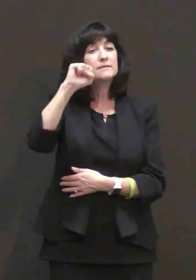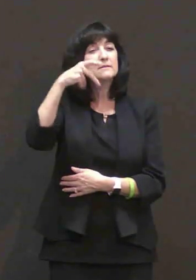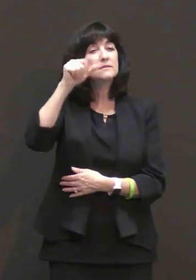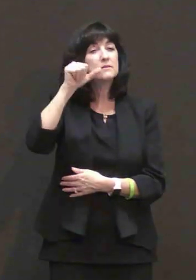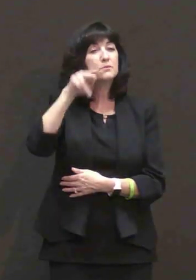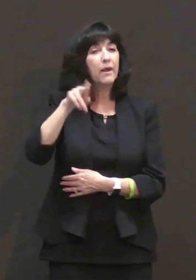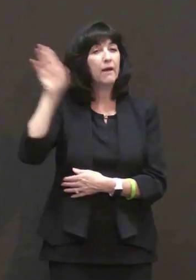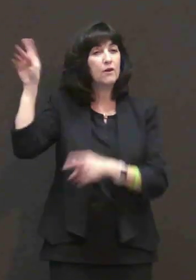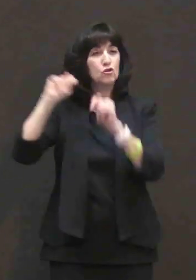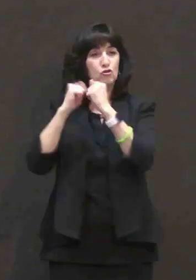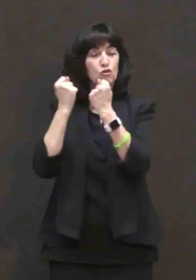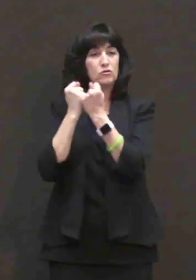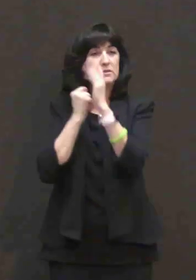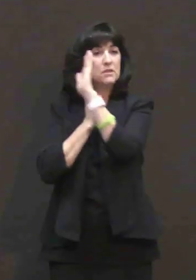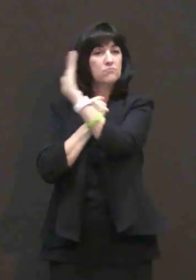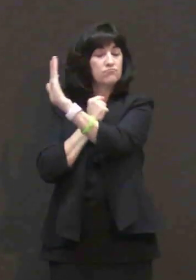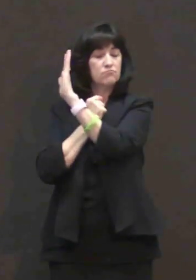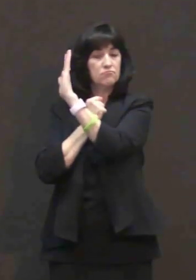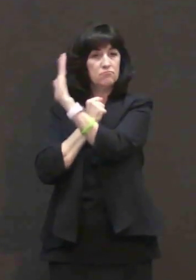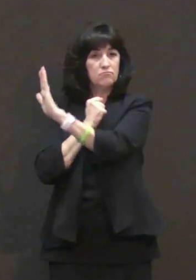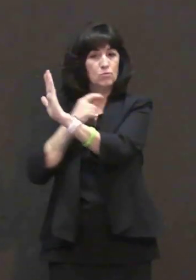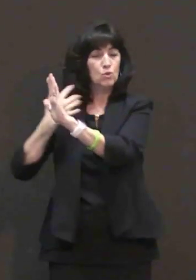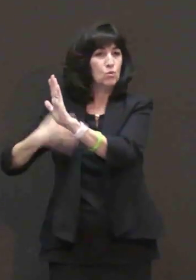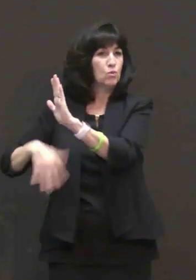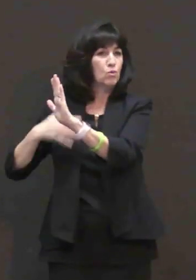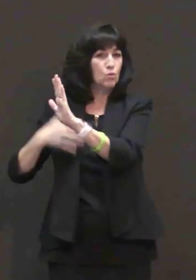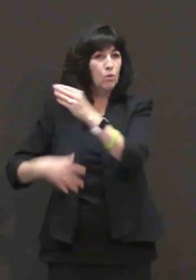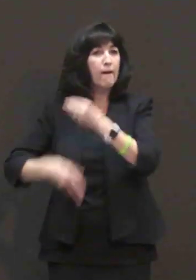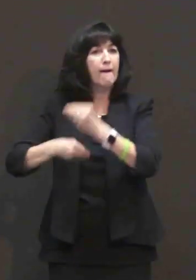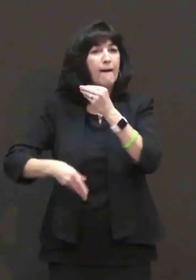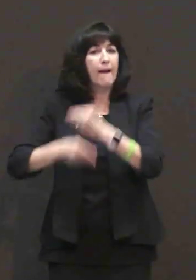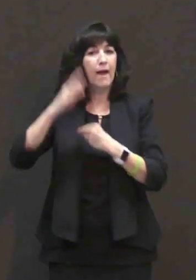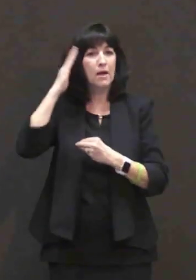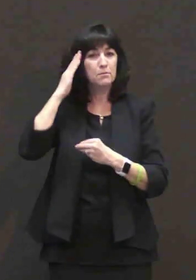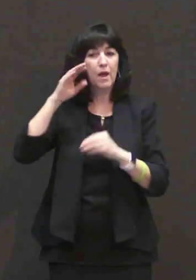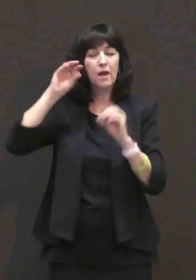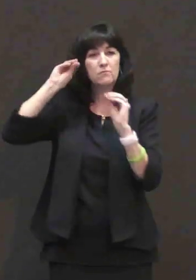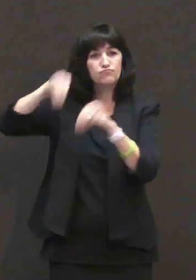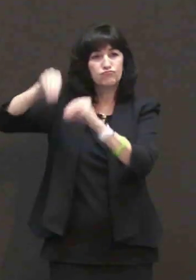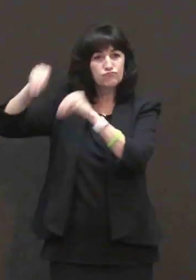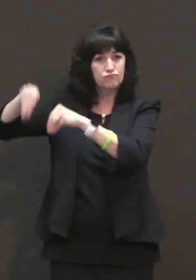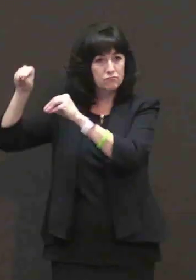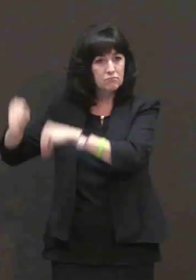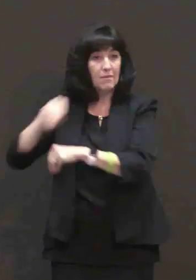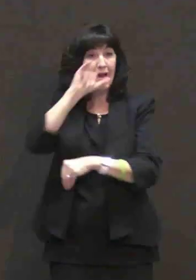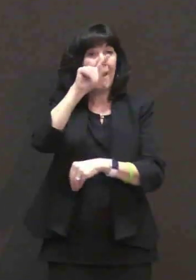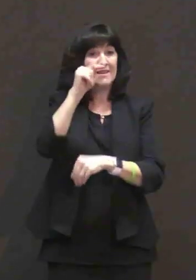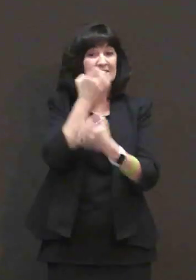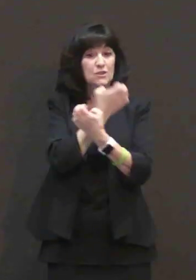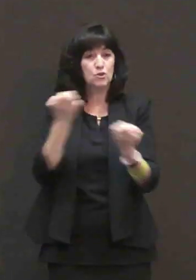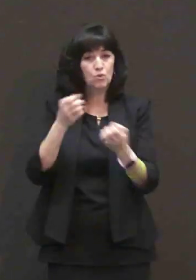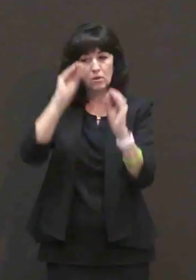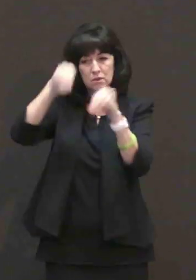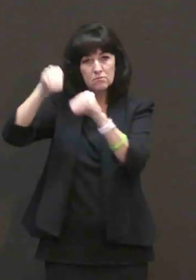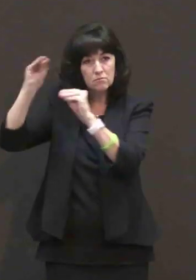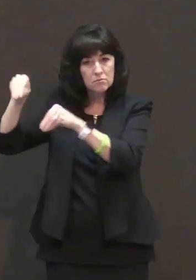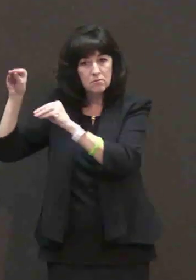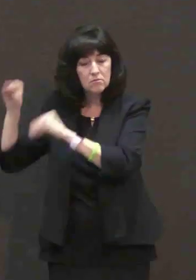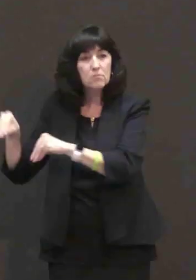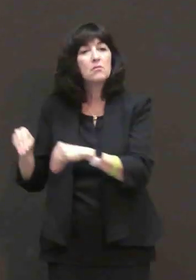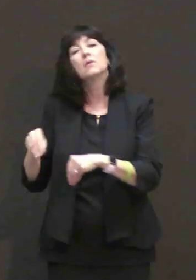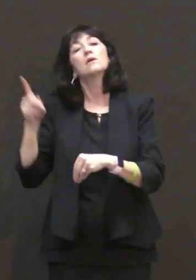the team up there, Mark, did a remarkable job to get beds there, the IT equipment that's there, make sure they know how the processes are going to work. The